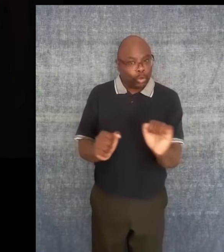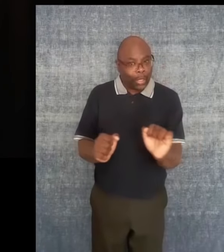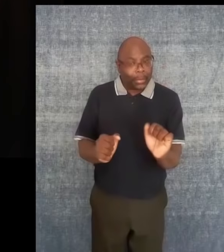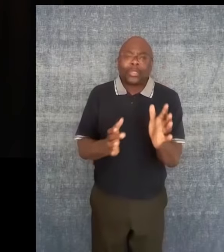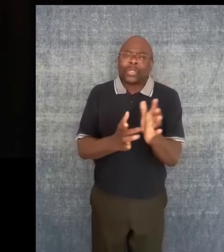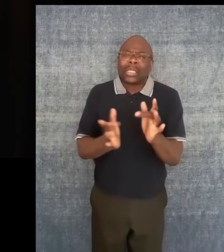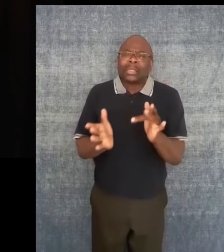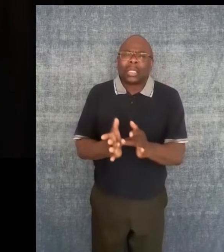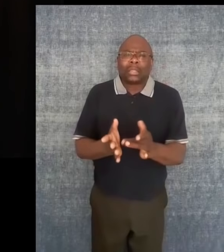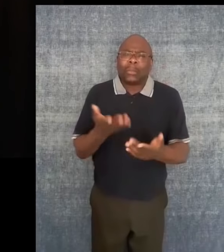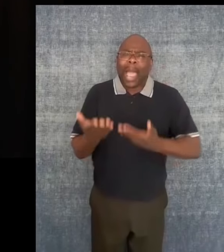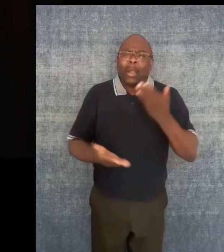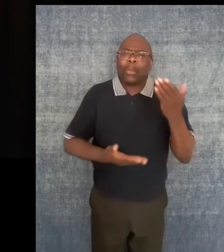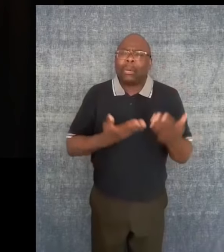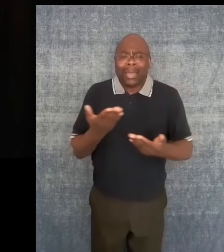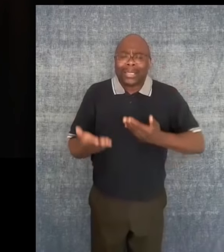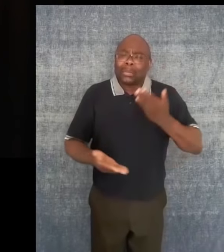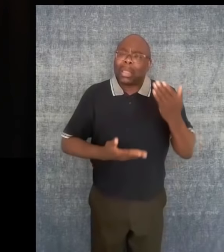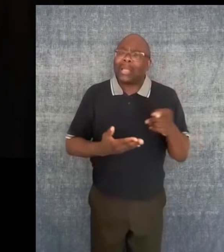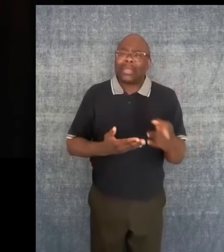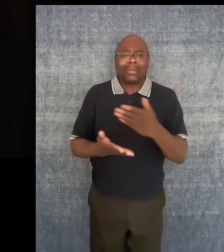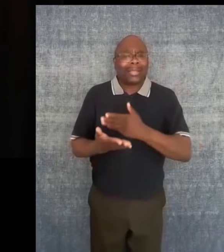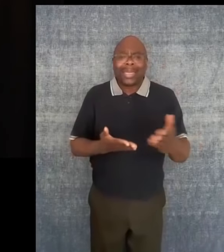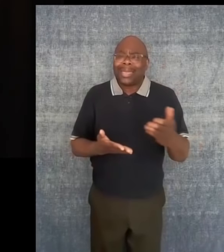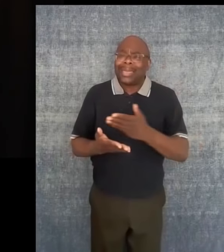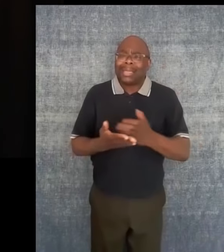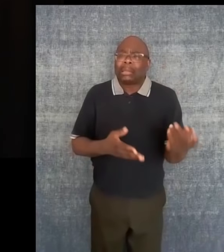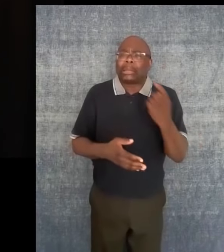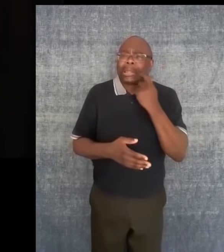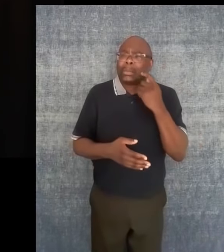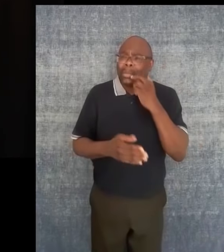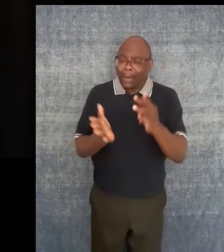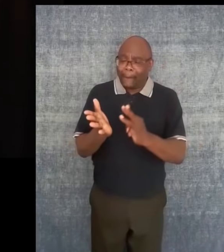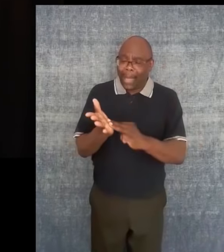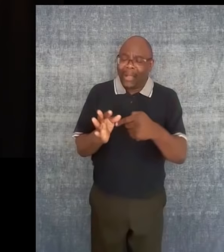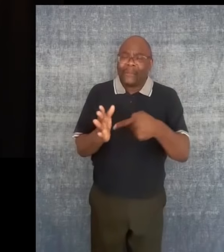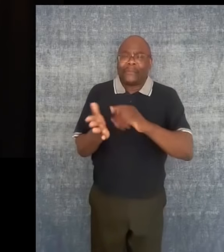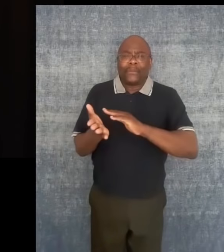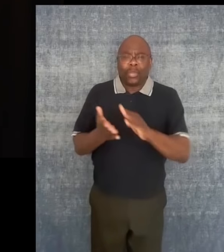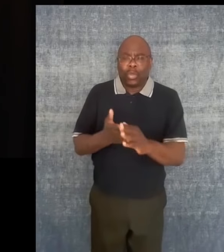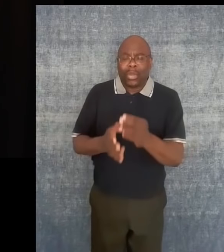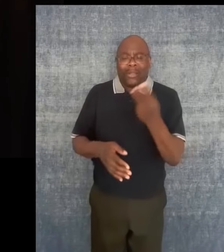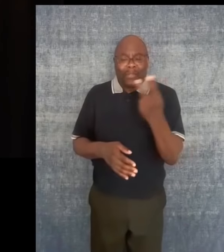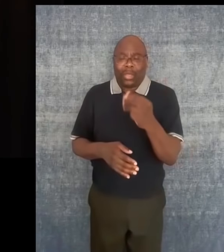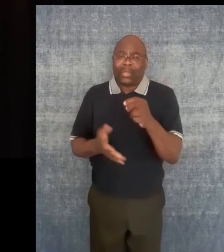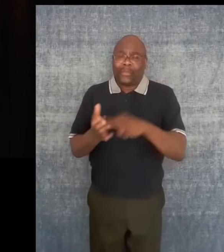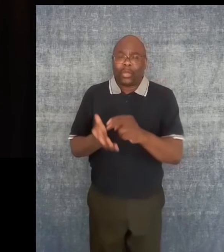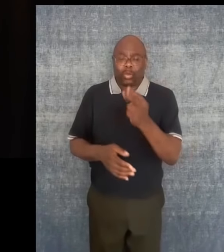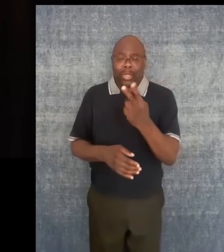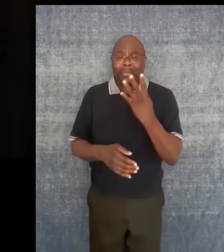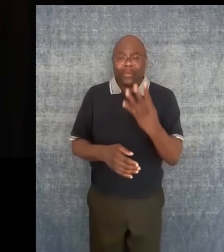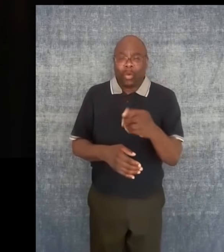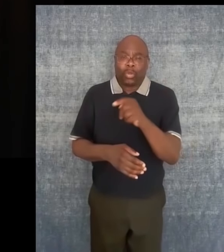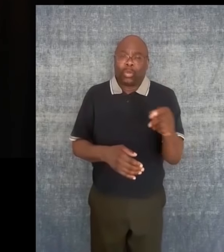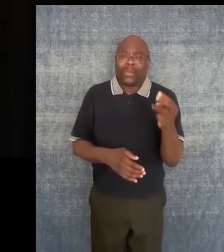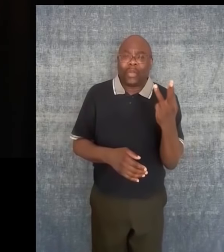Jesus told a parable that explains this very carefully and simply in Matthew 13, verse 24